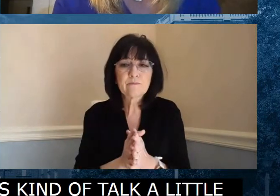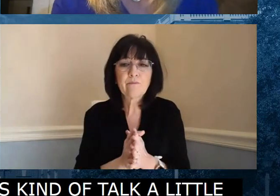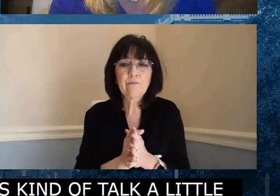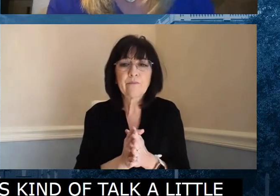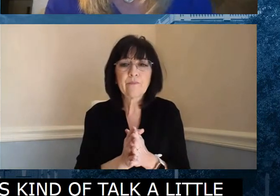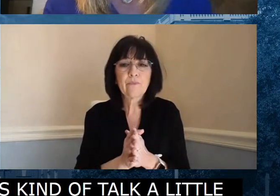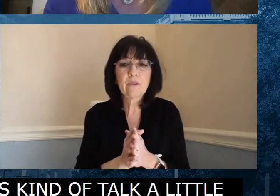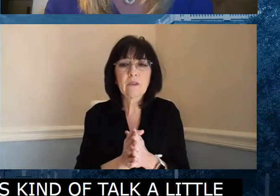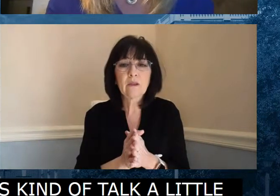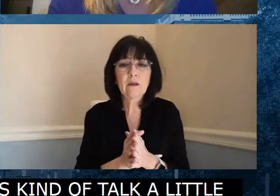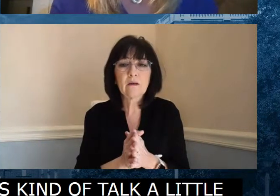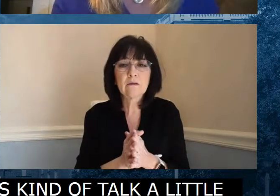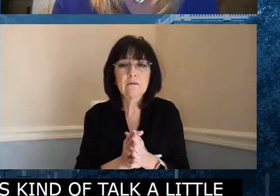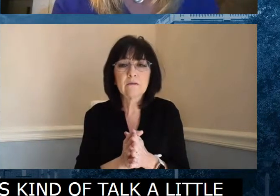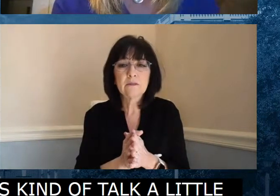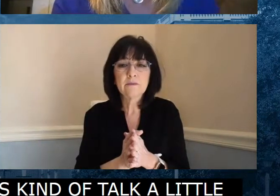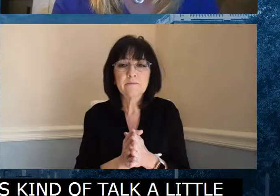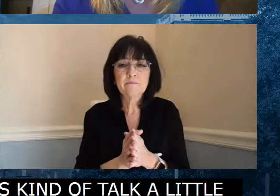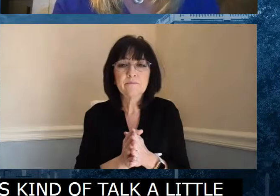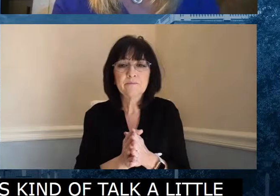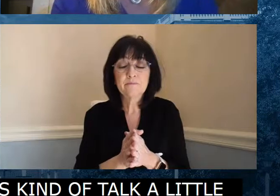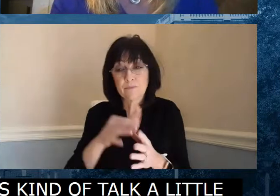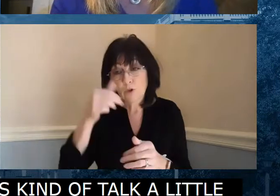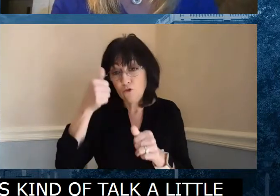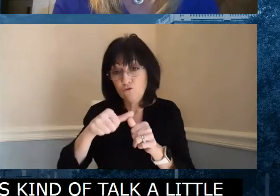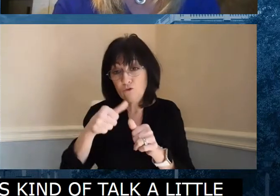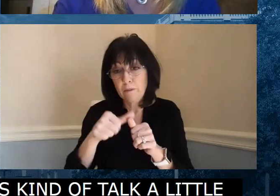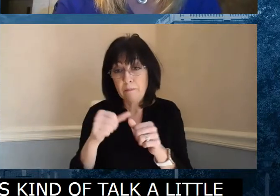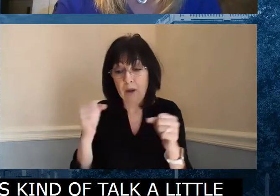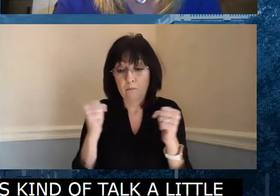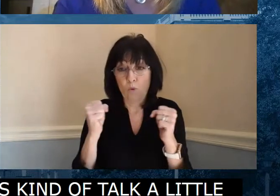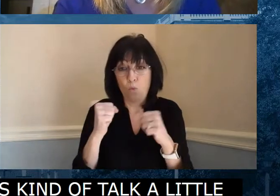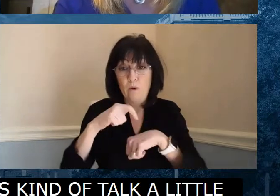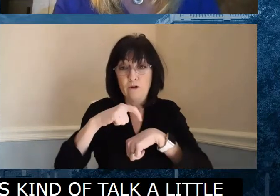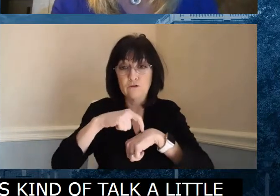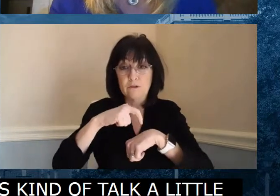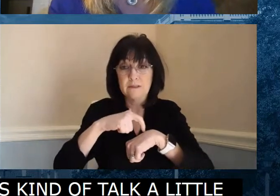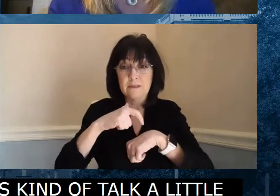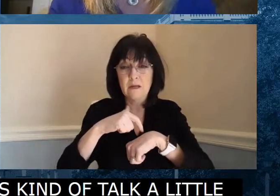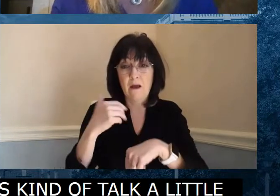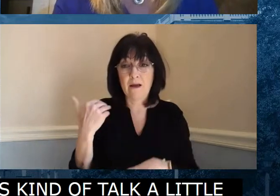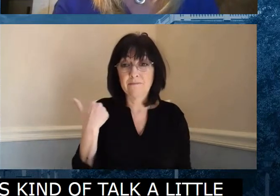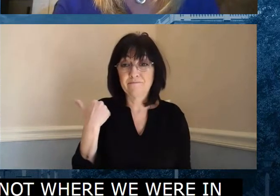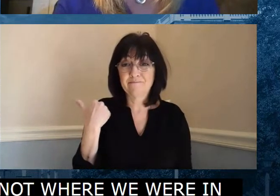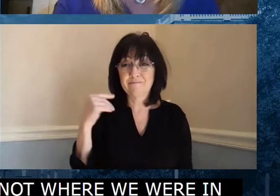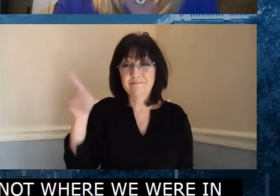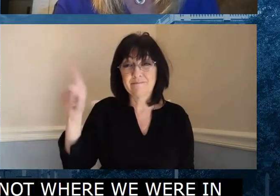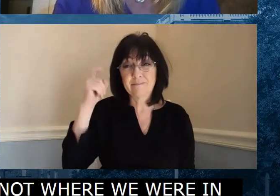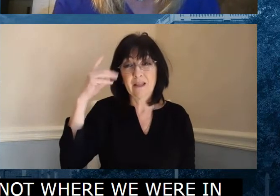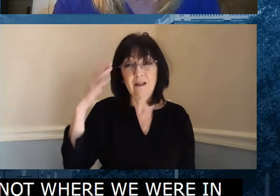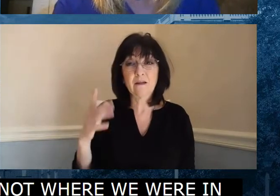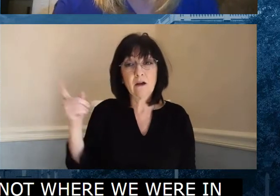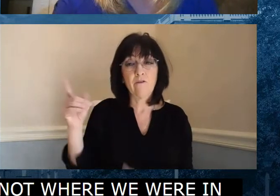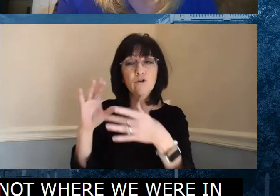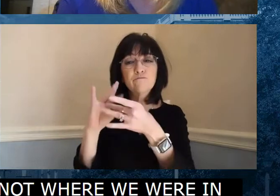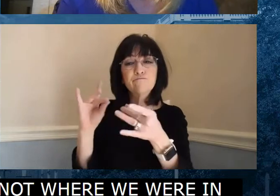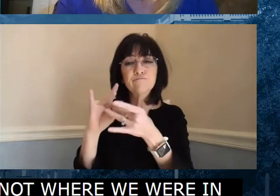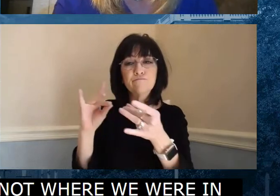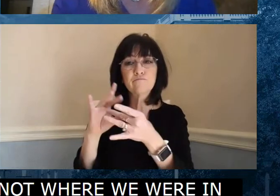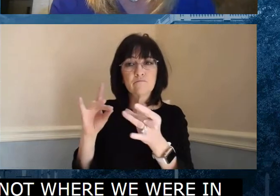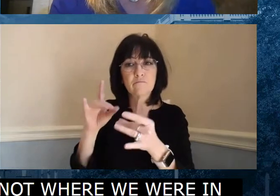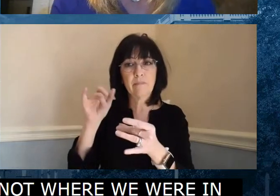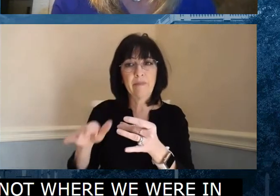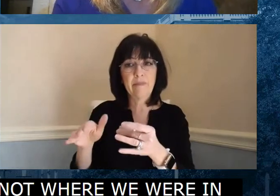not where we were in the winter surge from the data that the governor was showing us.